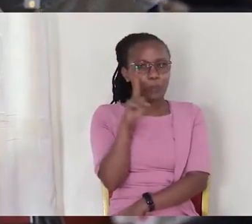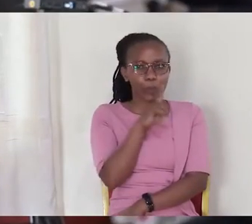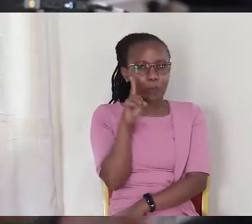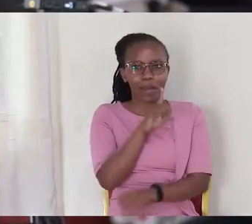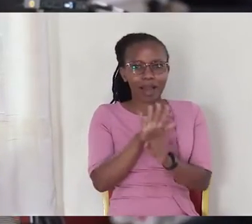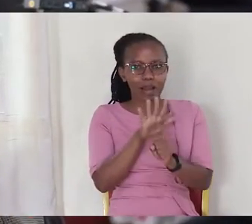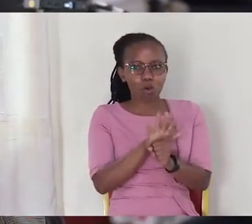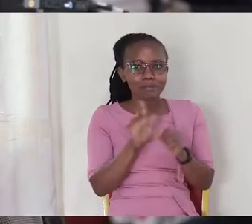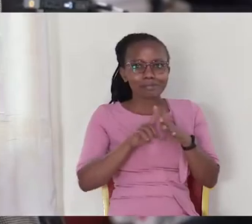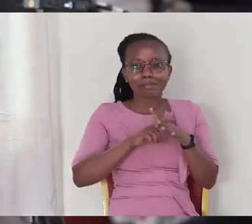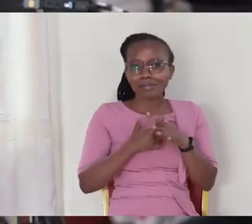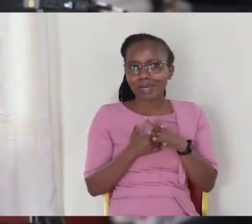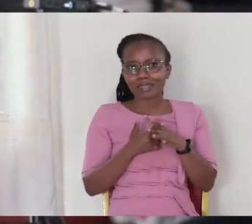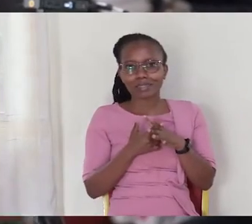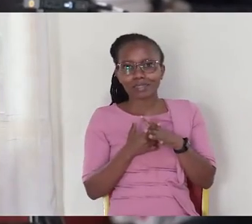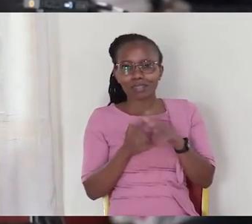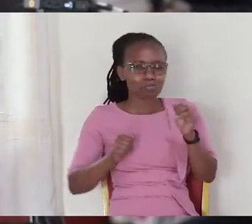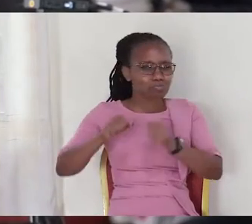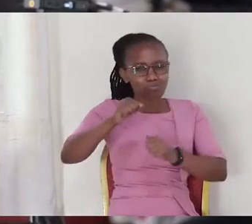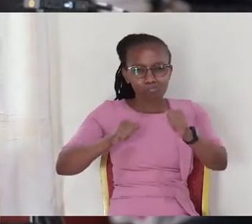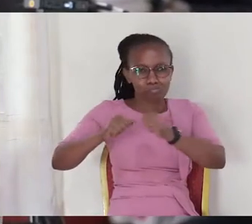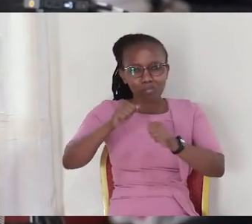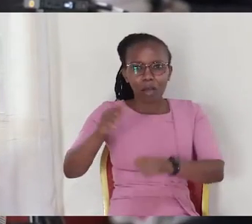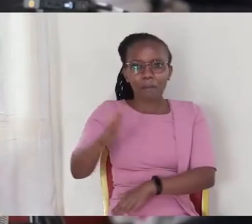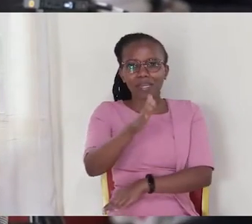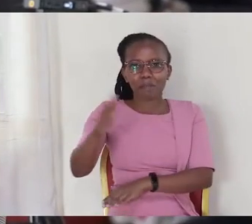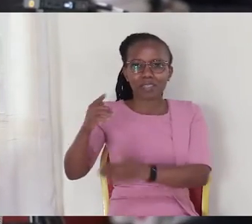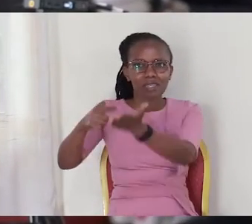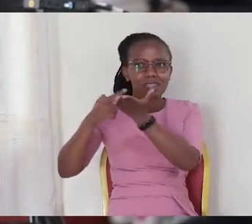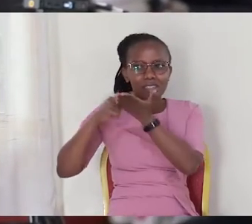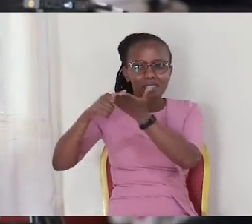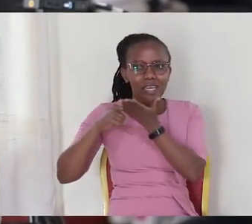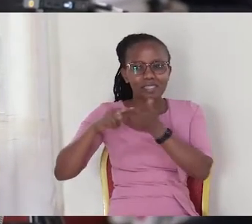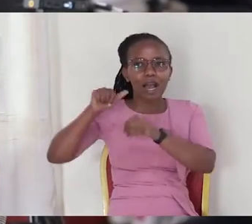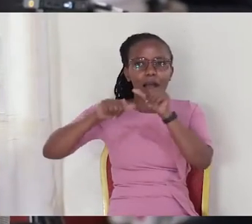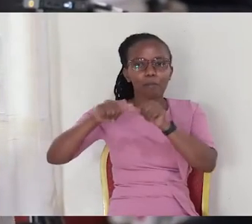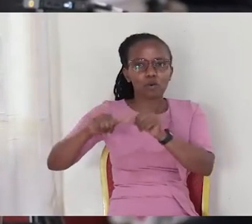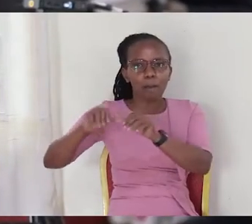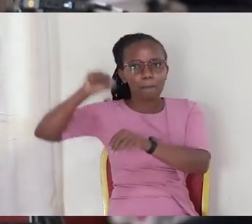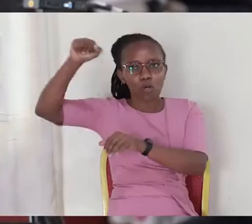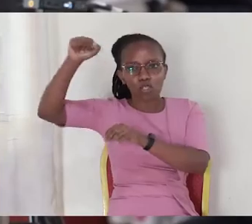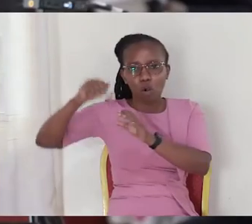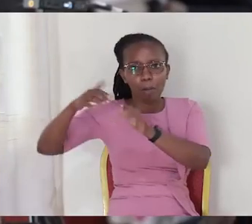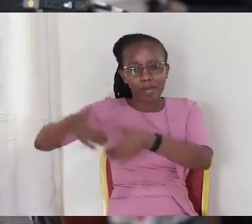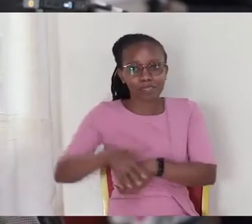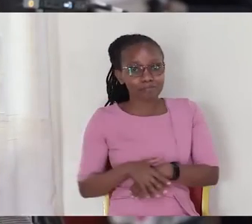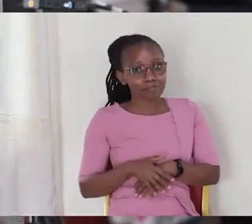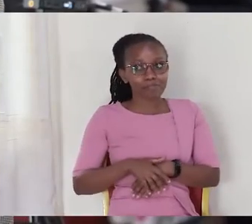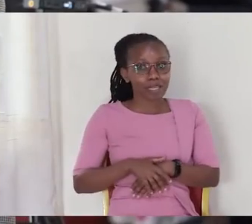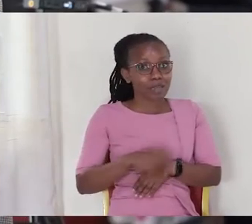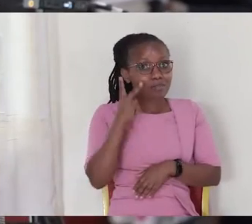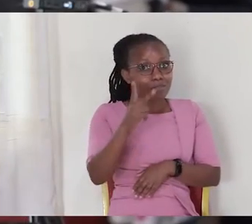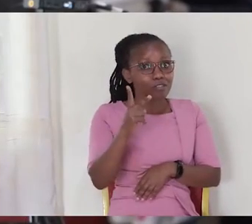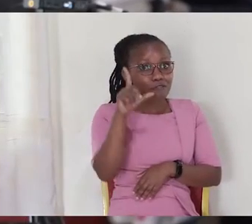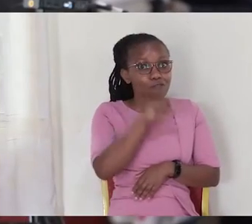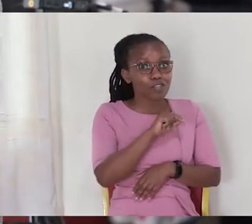with fights in the National Assembly when members of parliament were discussing the political party's bill. You saw